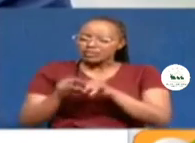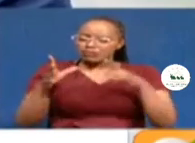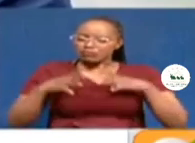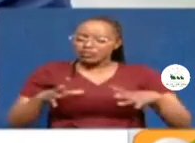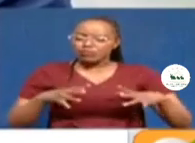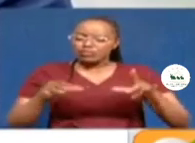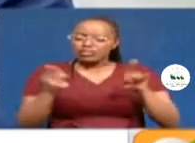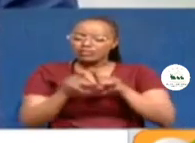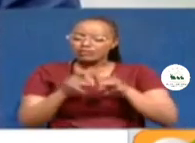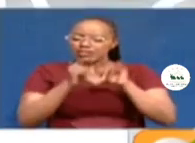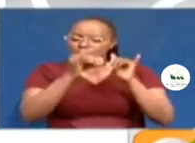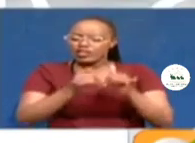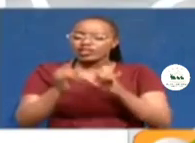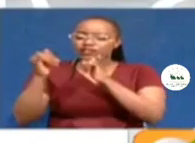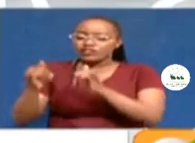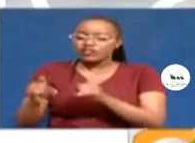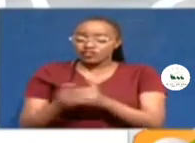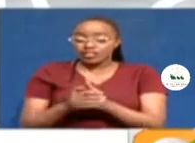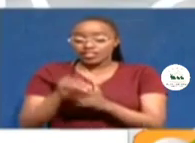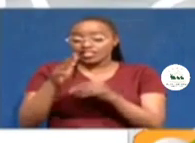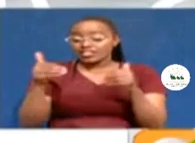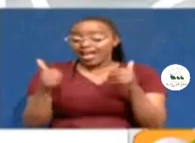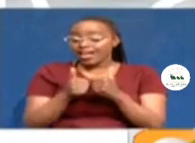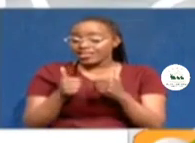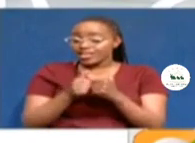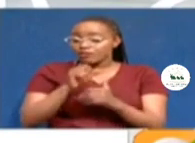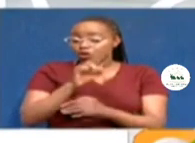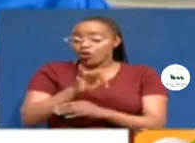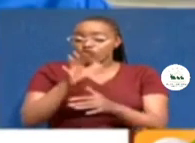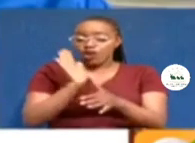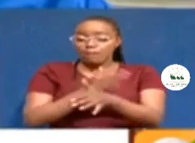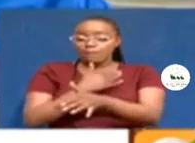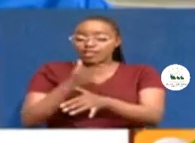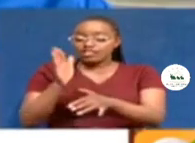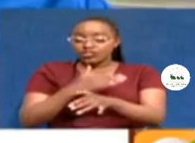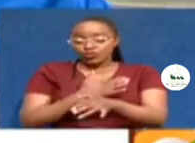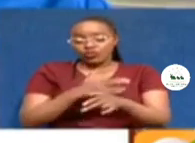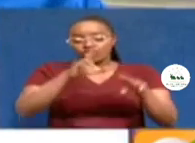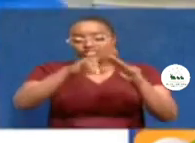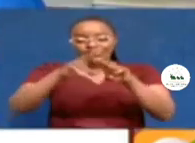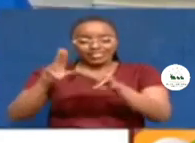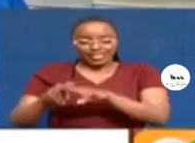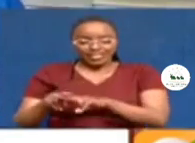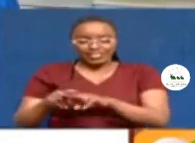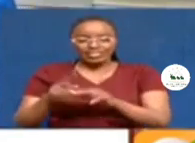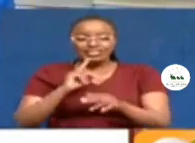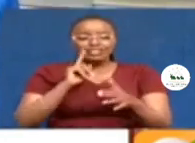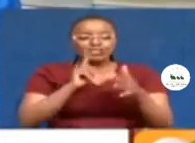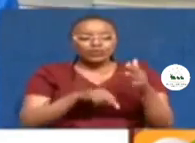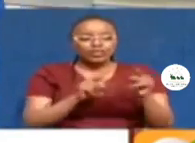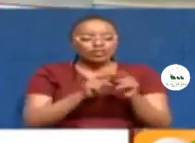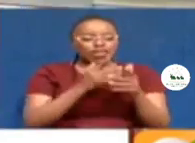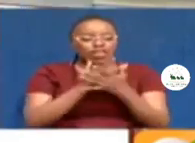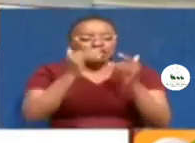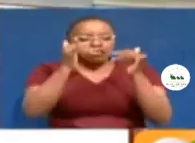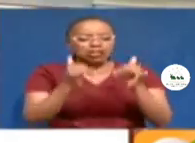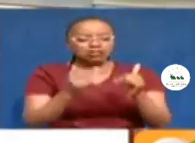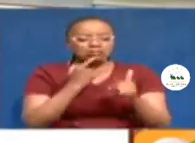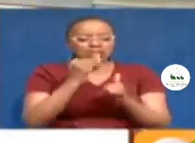individuals. It's a game of musical chairs. They're not saying anything